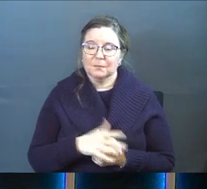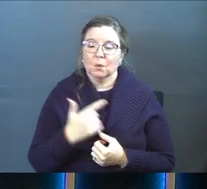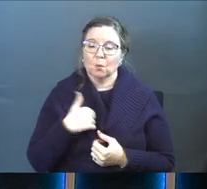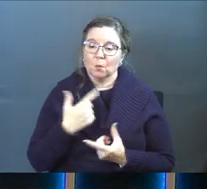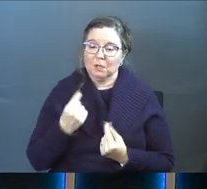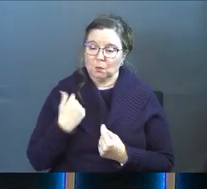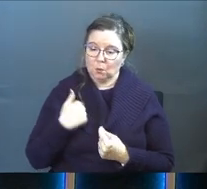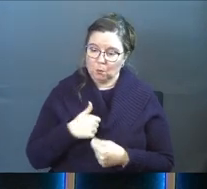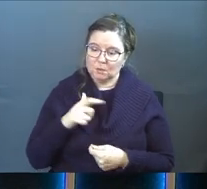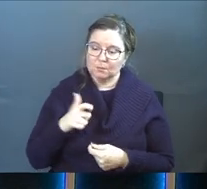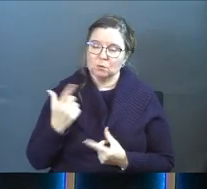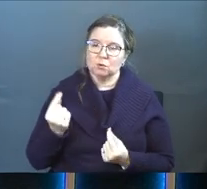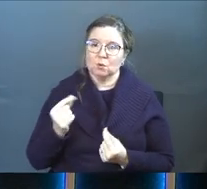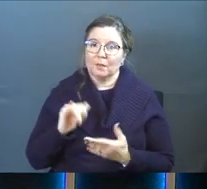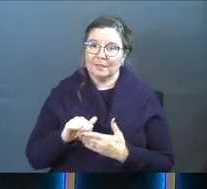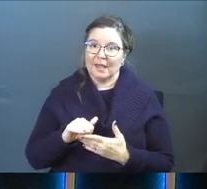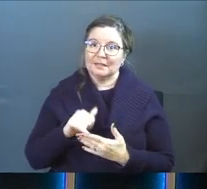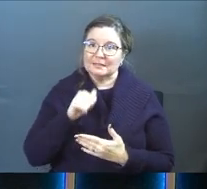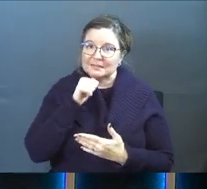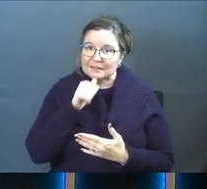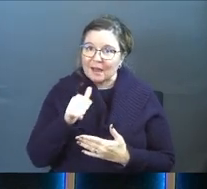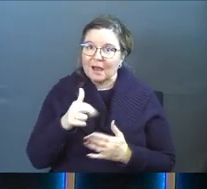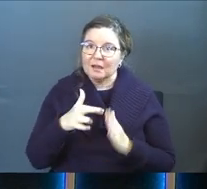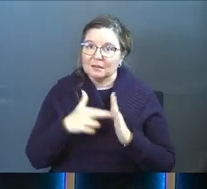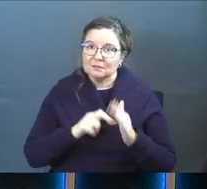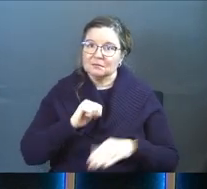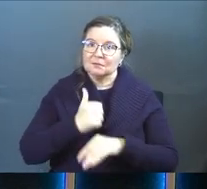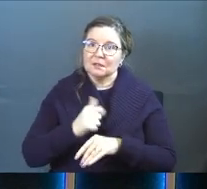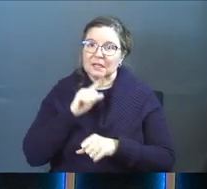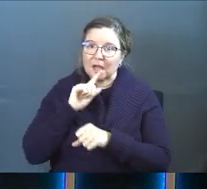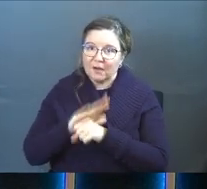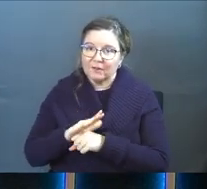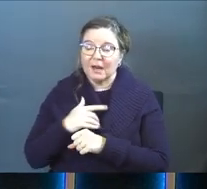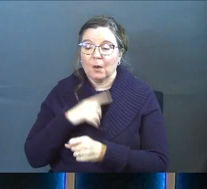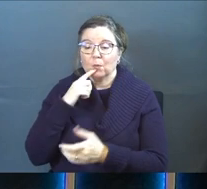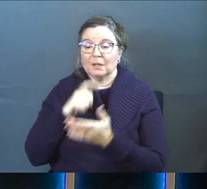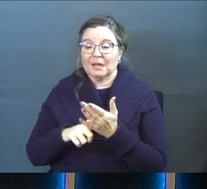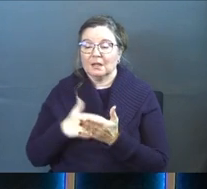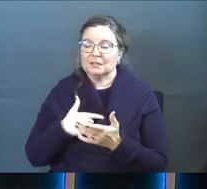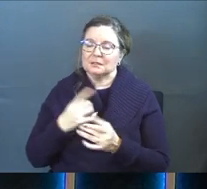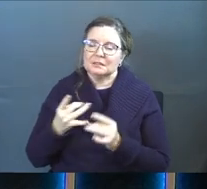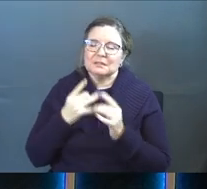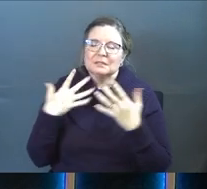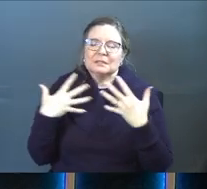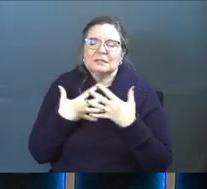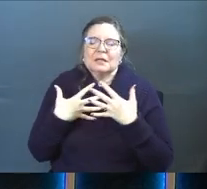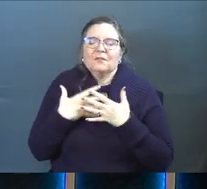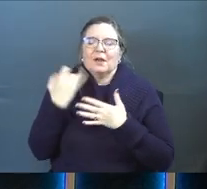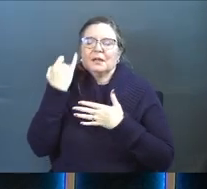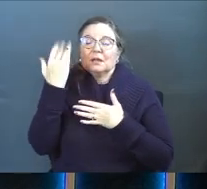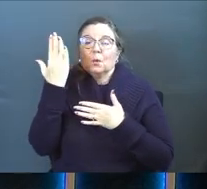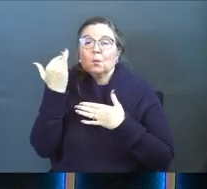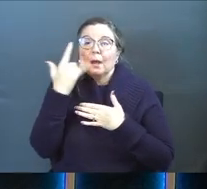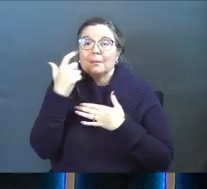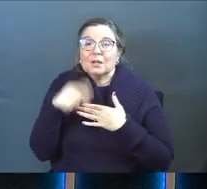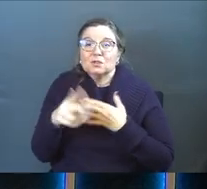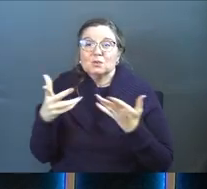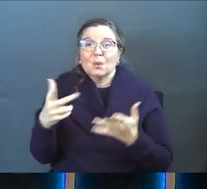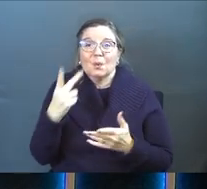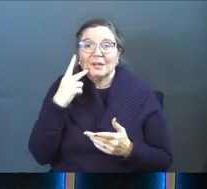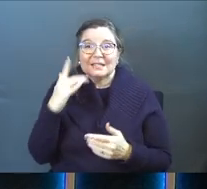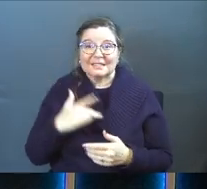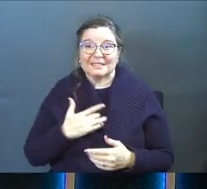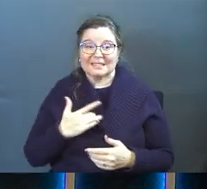We do what we're supposed to do. That's unconditional covenant. And I'll just acknowledge what it's such a terrifying idea, partly because you